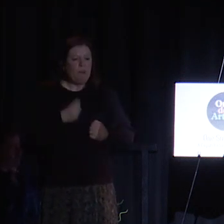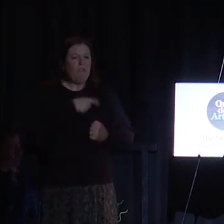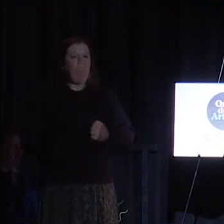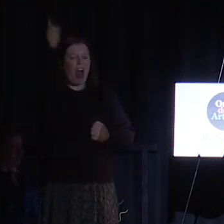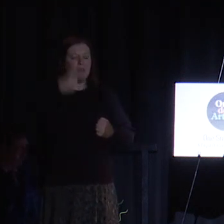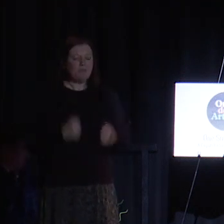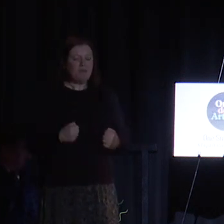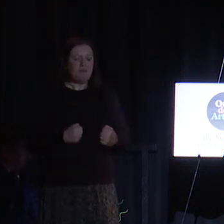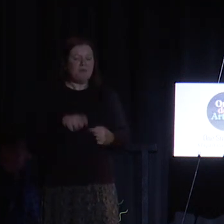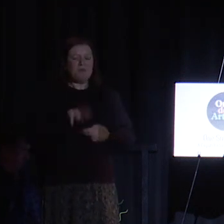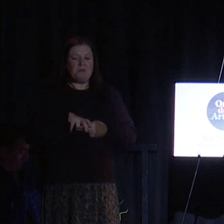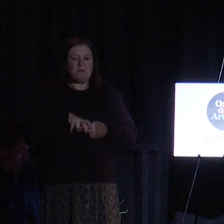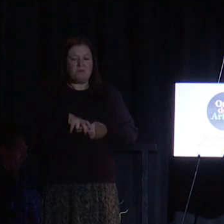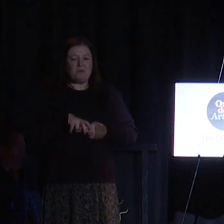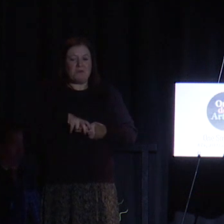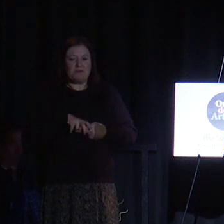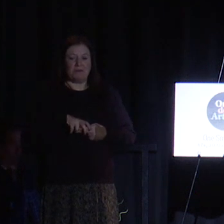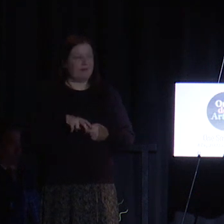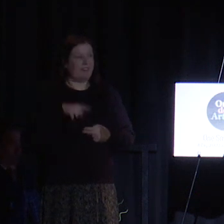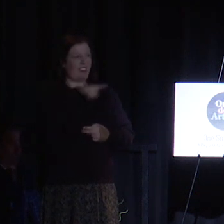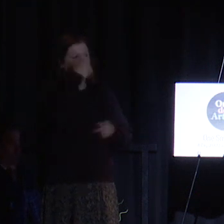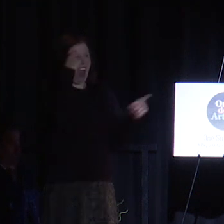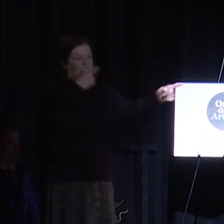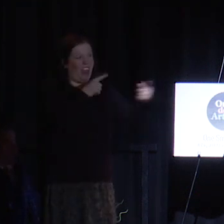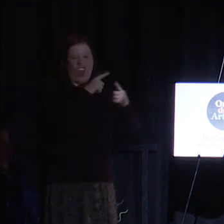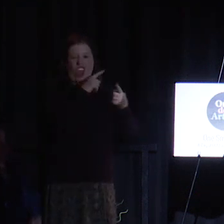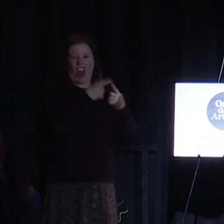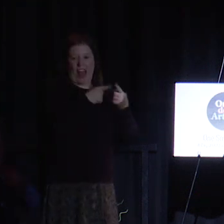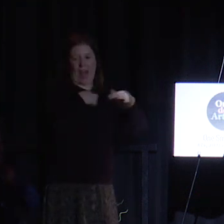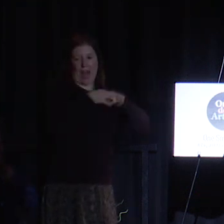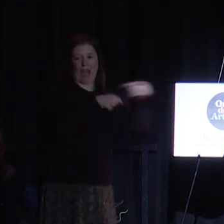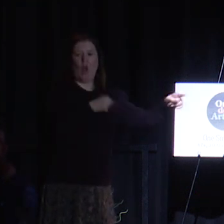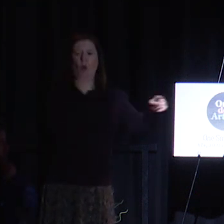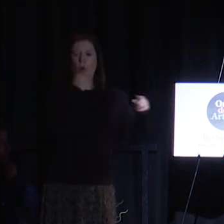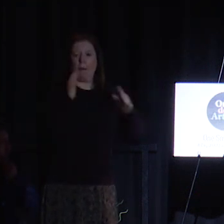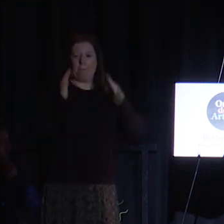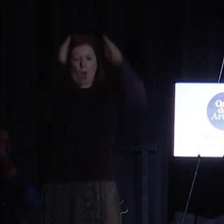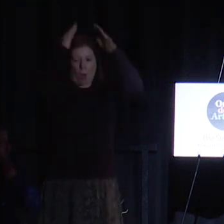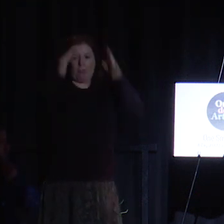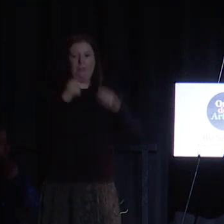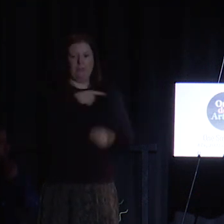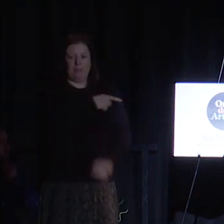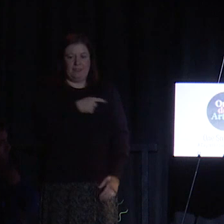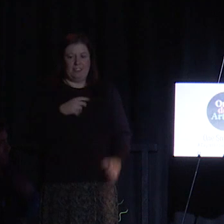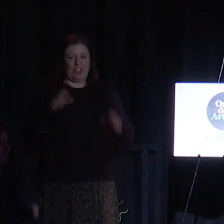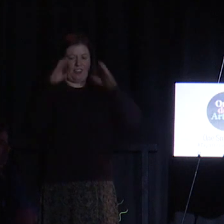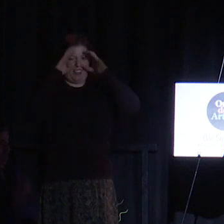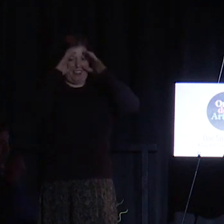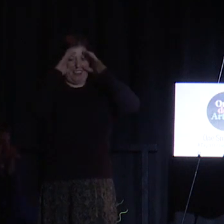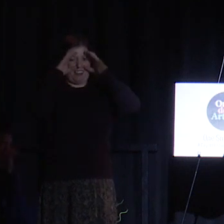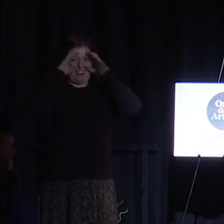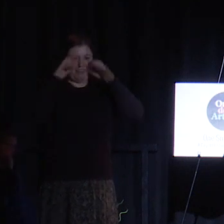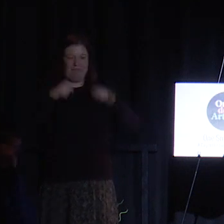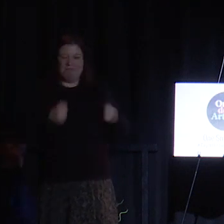lazy. We're going to Alana's probably going to play a Merlin, like a daredevil, rocketeer, goggles, whizzing